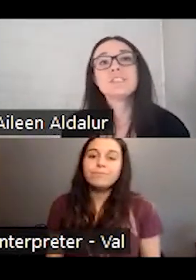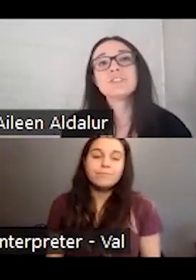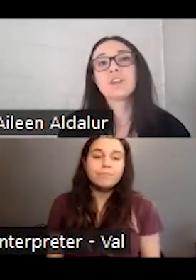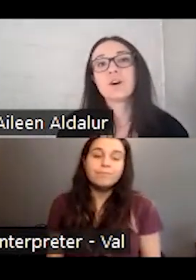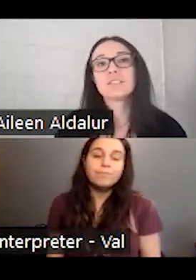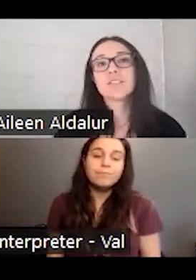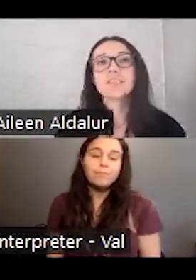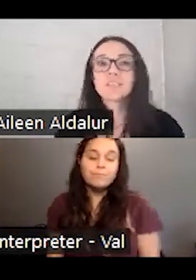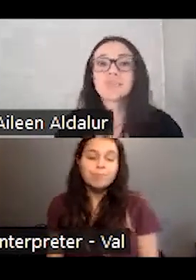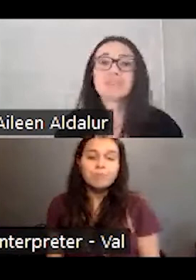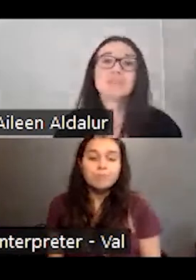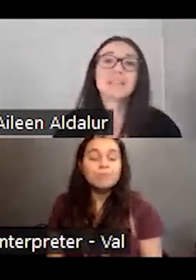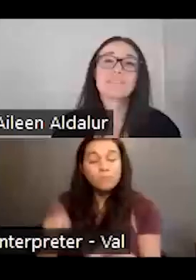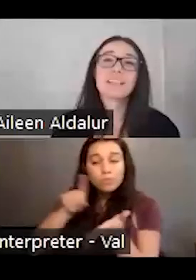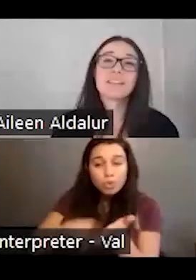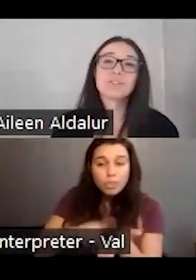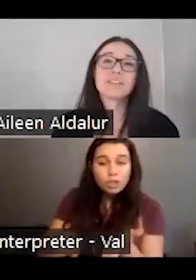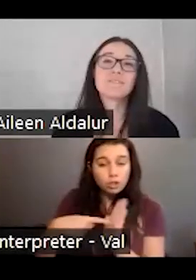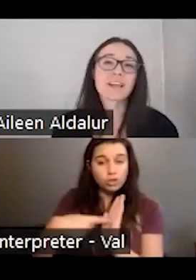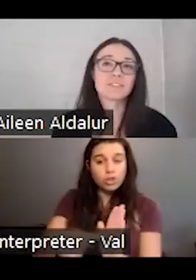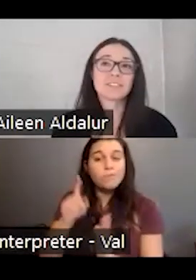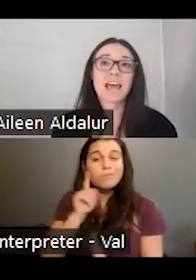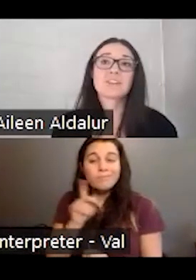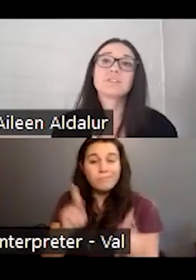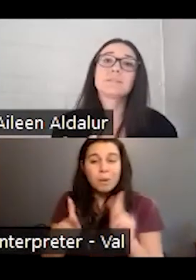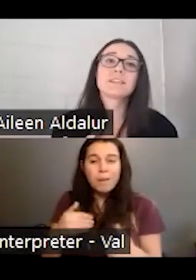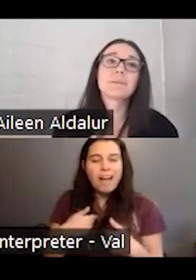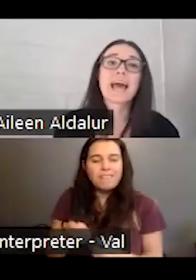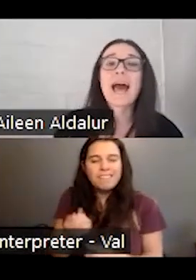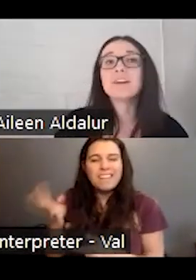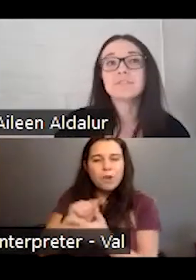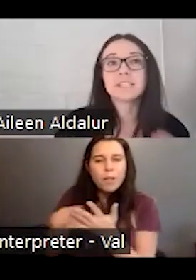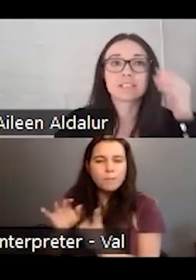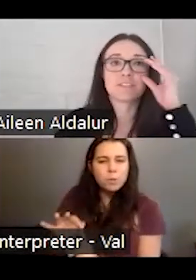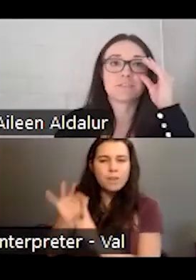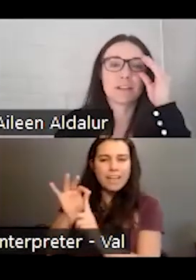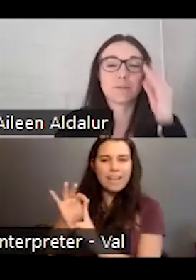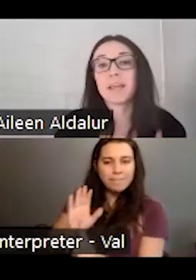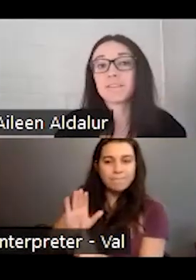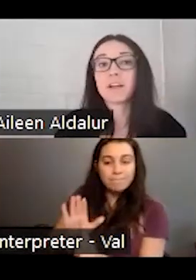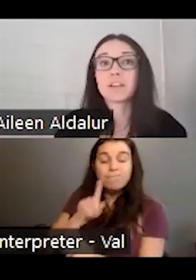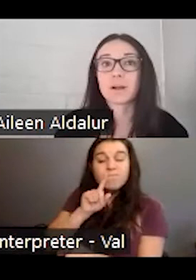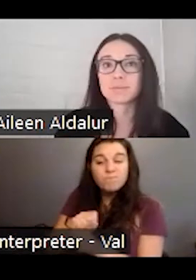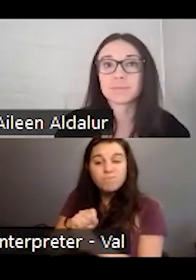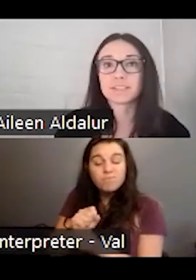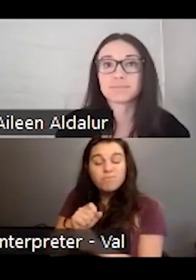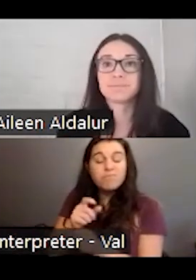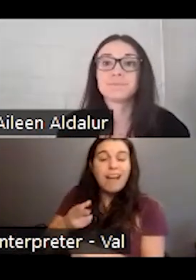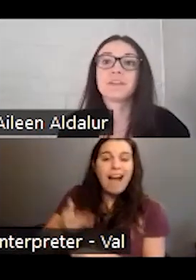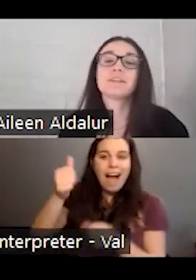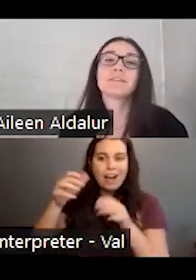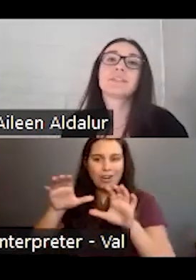So research shows that deaf individuals have several unique factors that actually place them at a higher risk for developing behavioral health